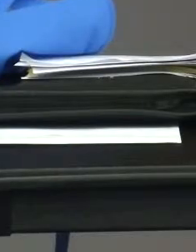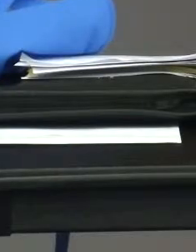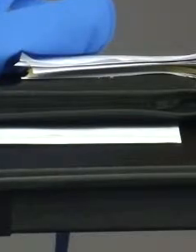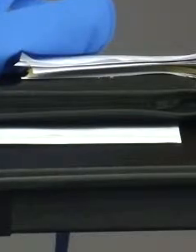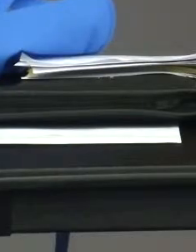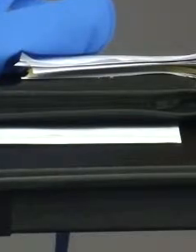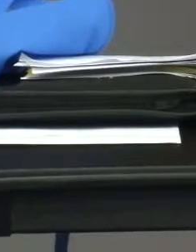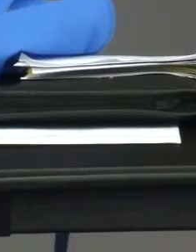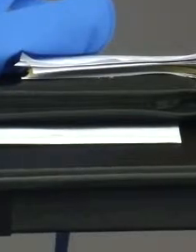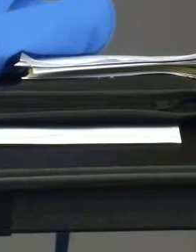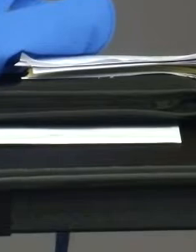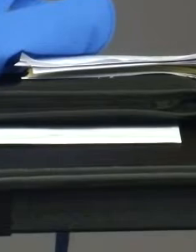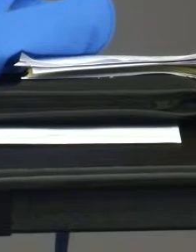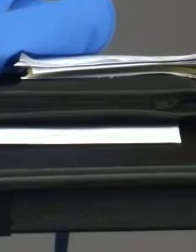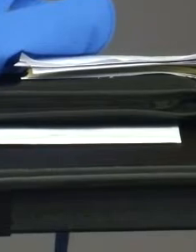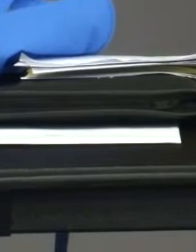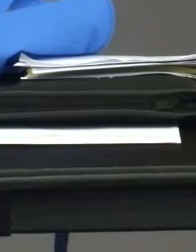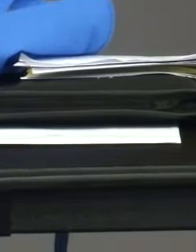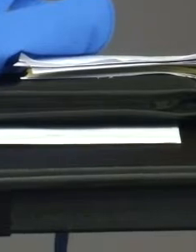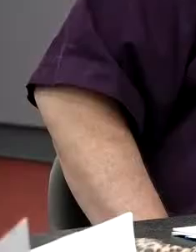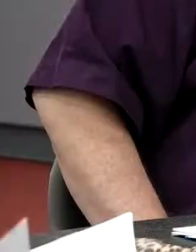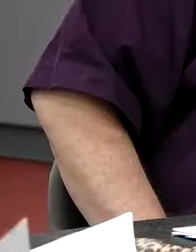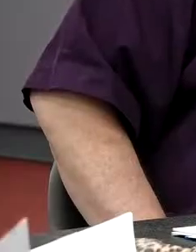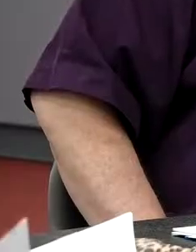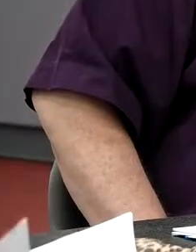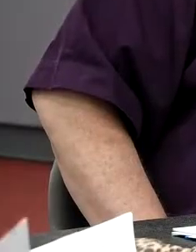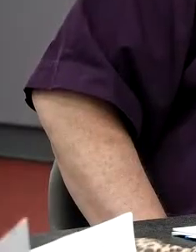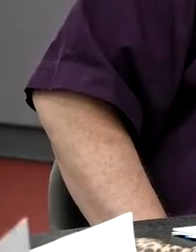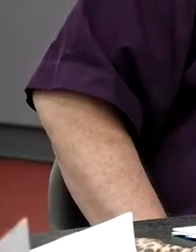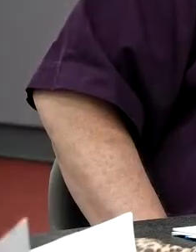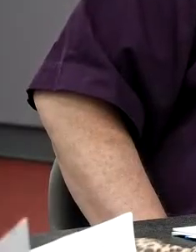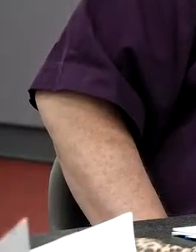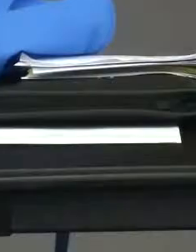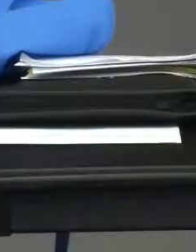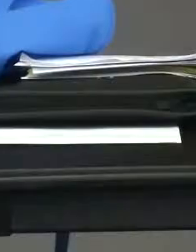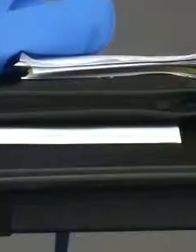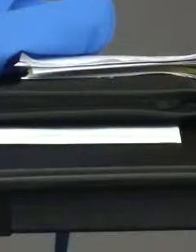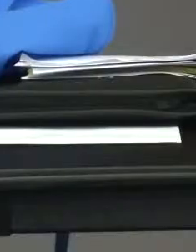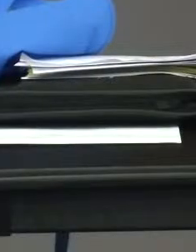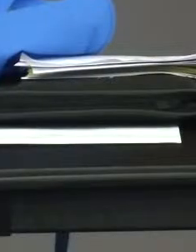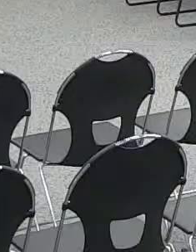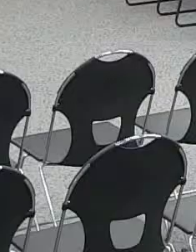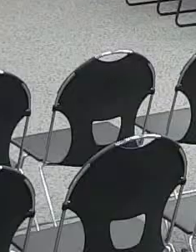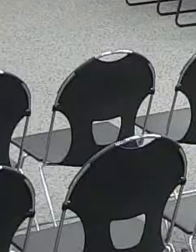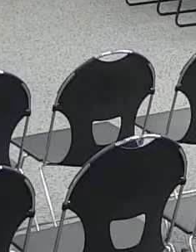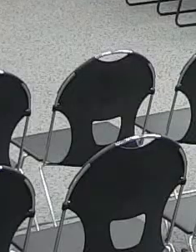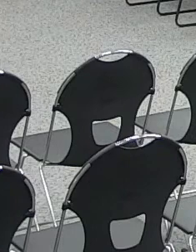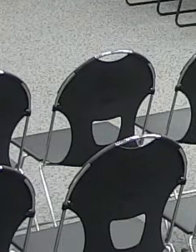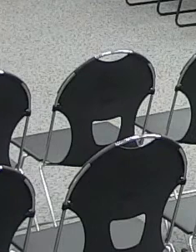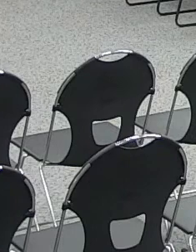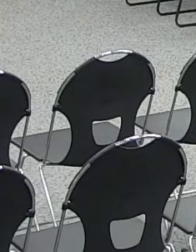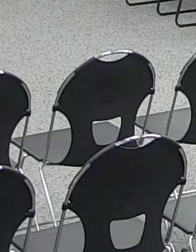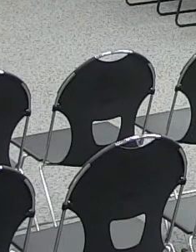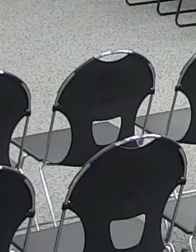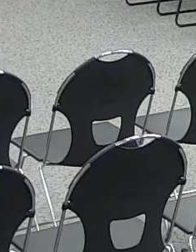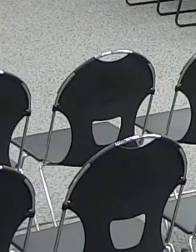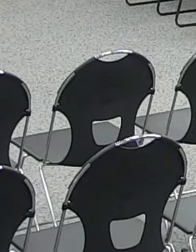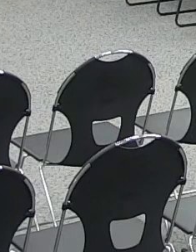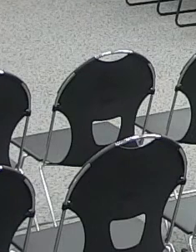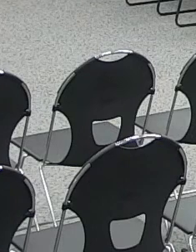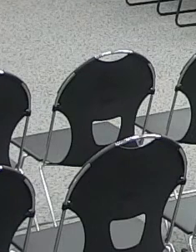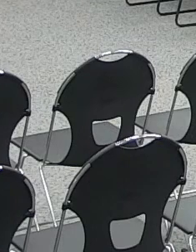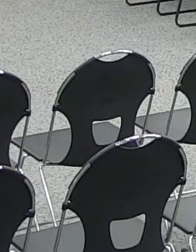speak on this. and Well, I'm- that's my thoughts on it. Okay, Michael? Yeah, I mean, also, this isn't like an either-or. I